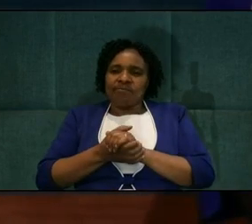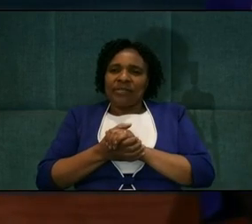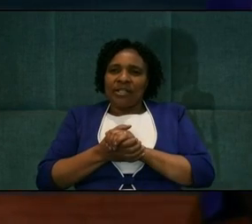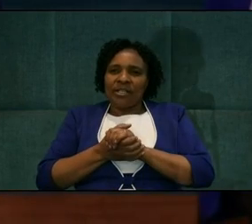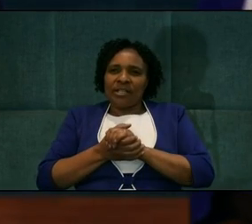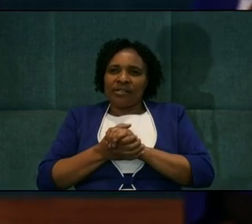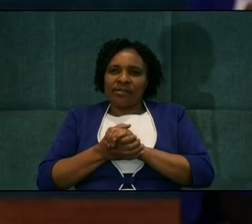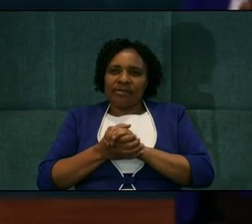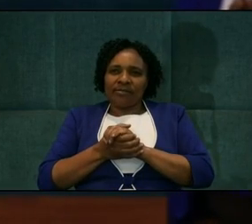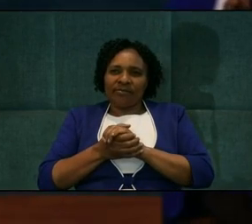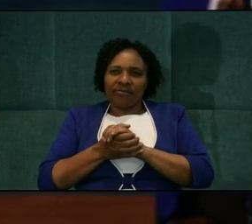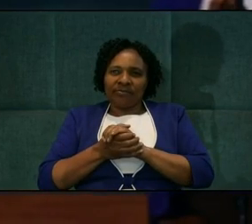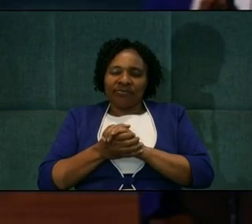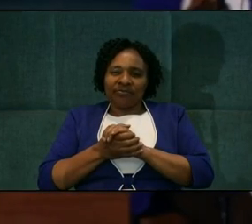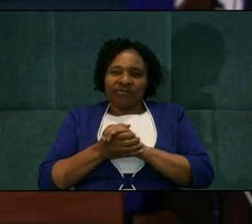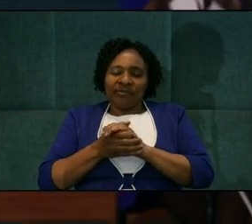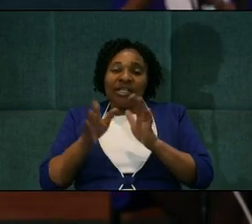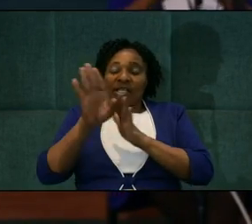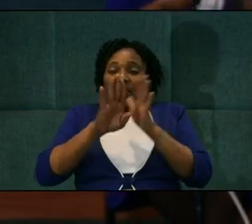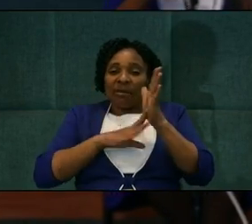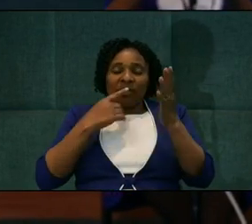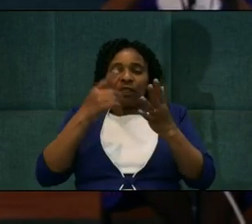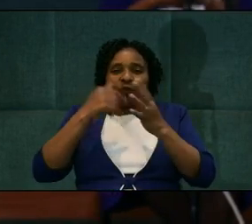Huh? What your Bible says?